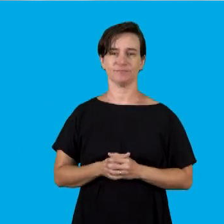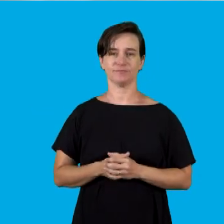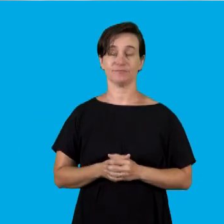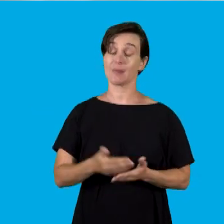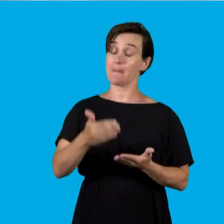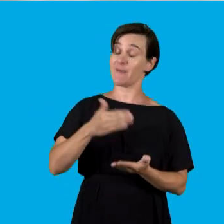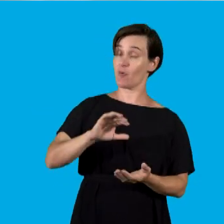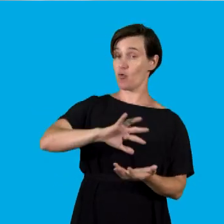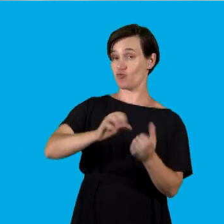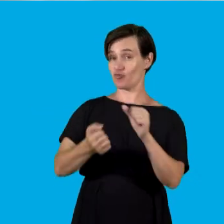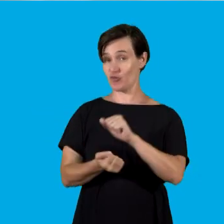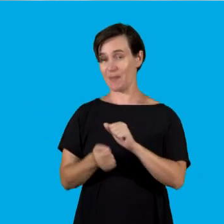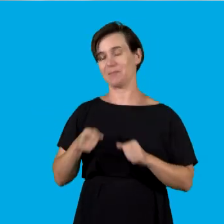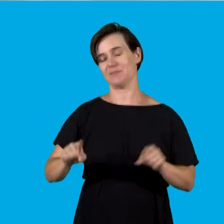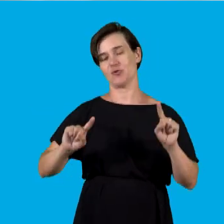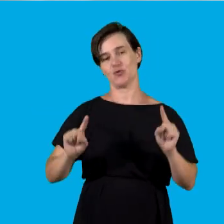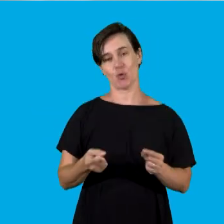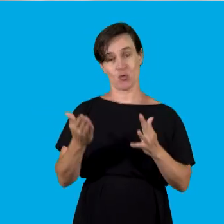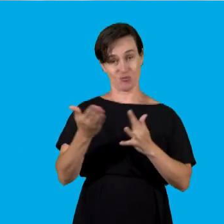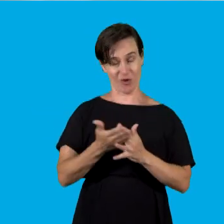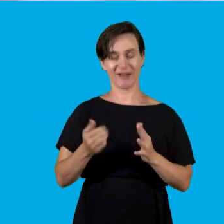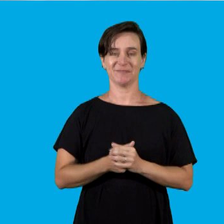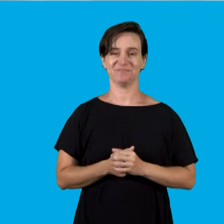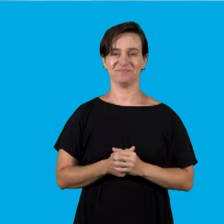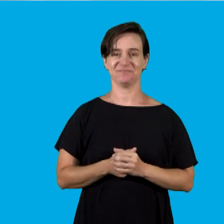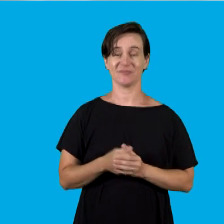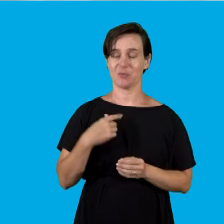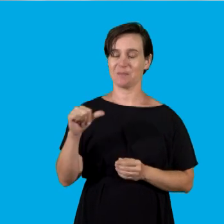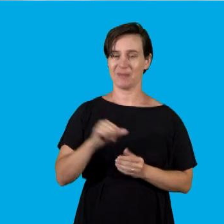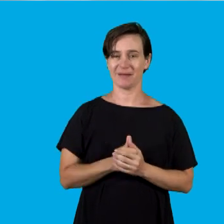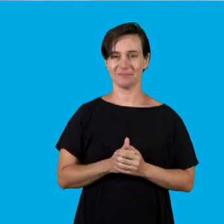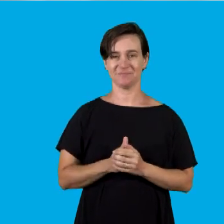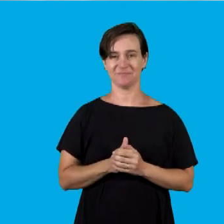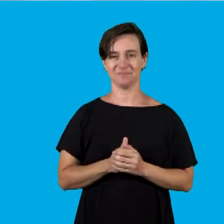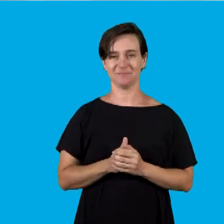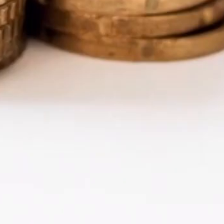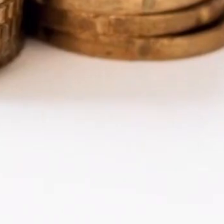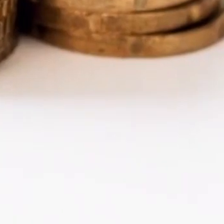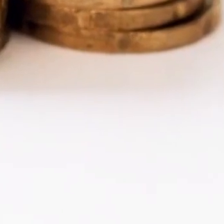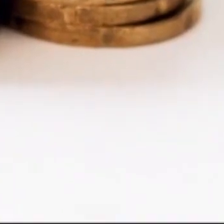Before we wrap up our lesson, let us go for a quick ad break and we will be back.